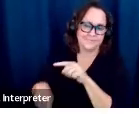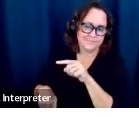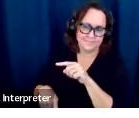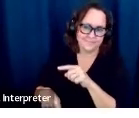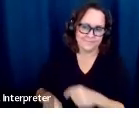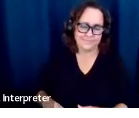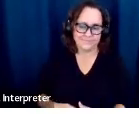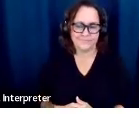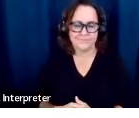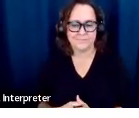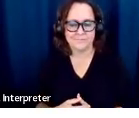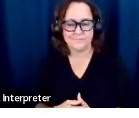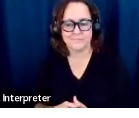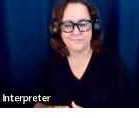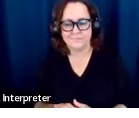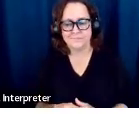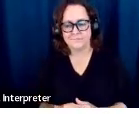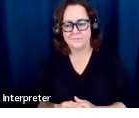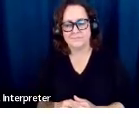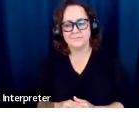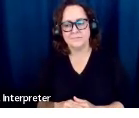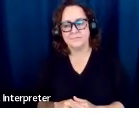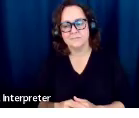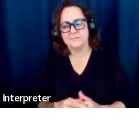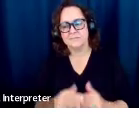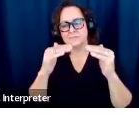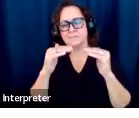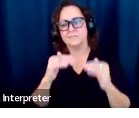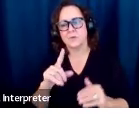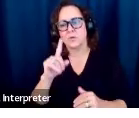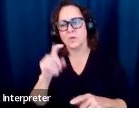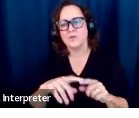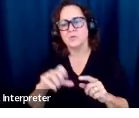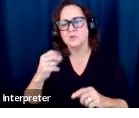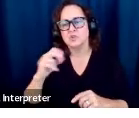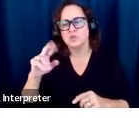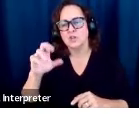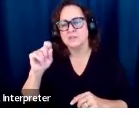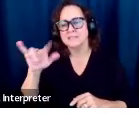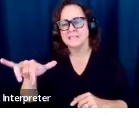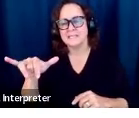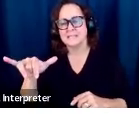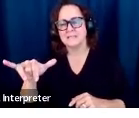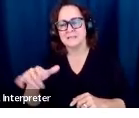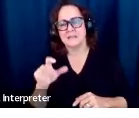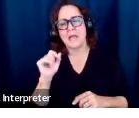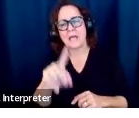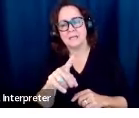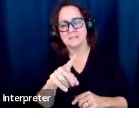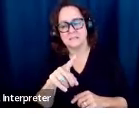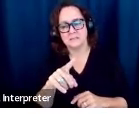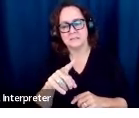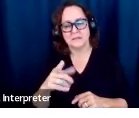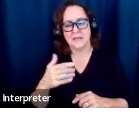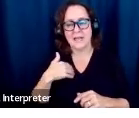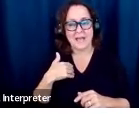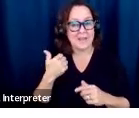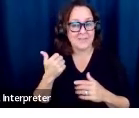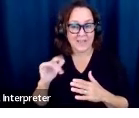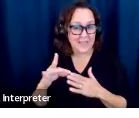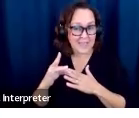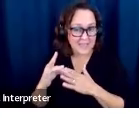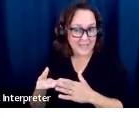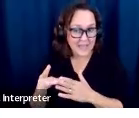Thank you. And a question from Shirsti Stanton. This is more or less asking, Eliana, do we have any